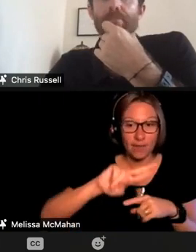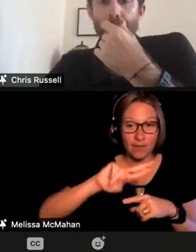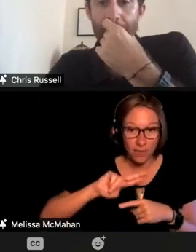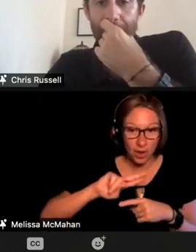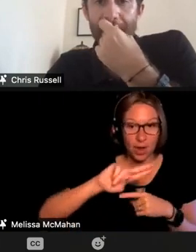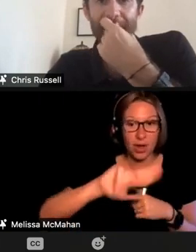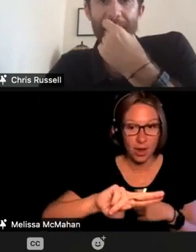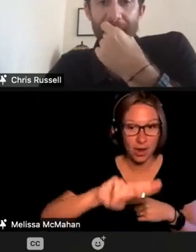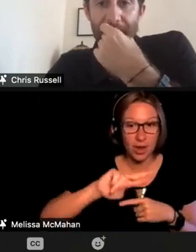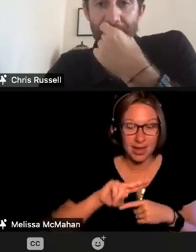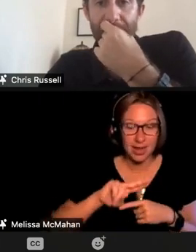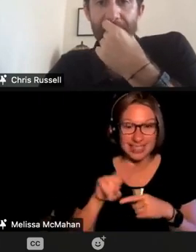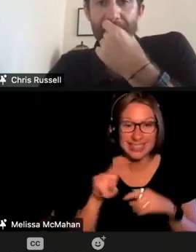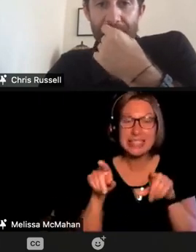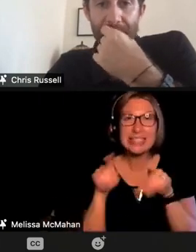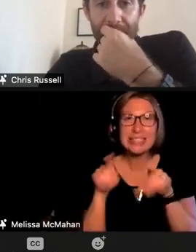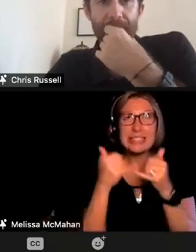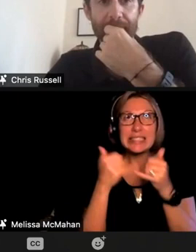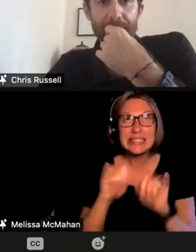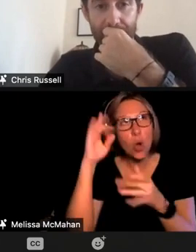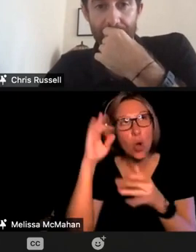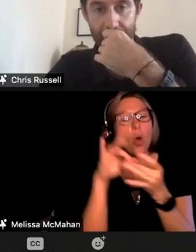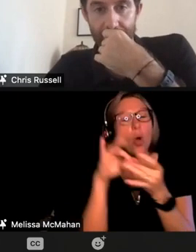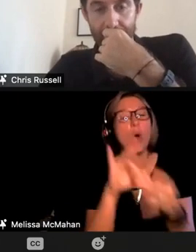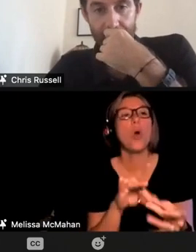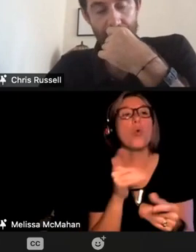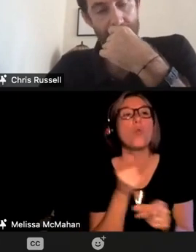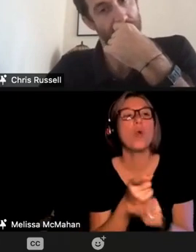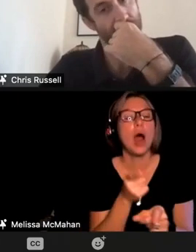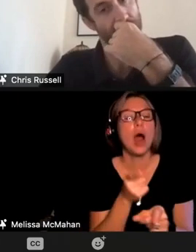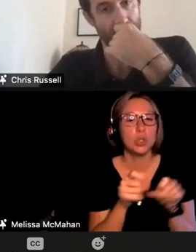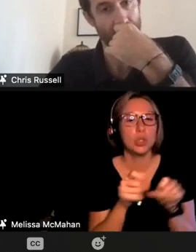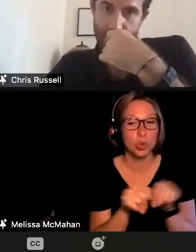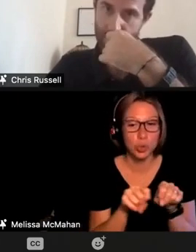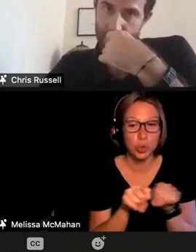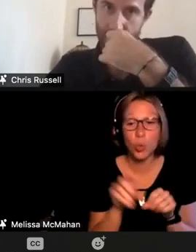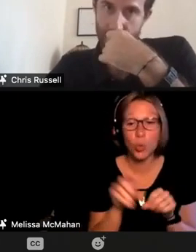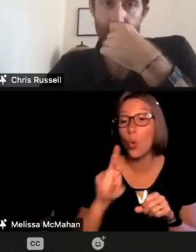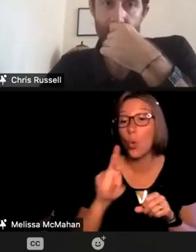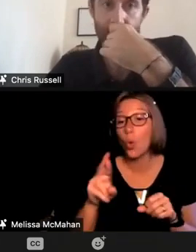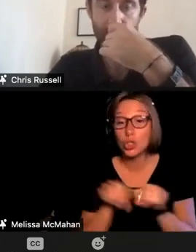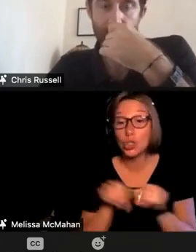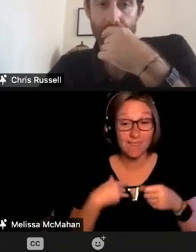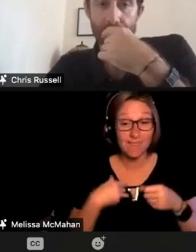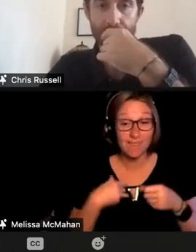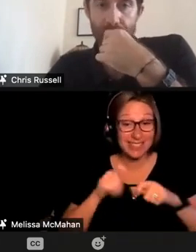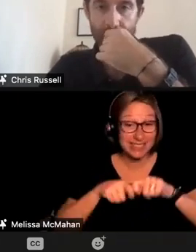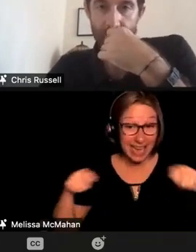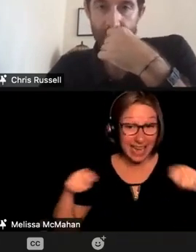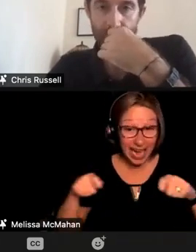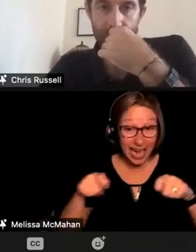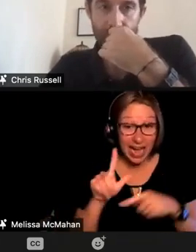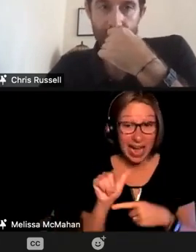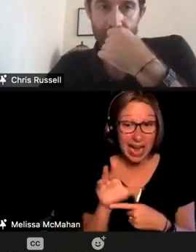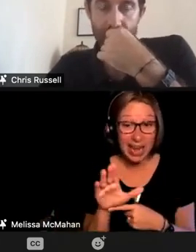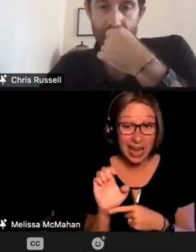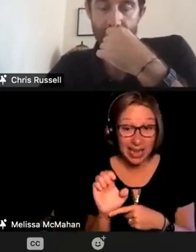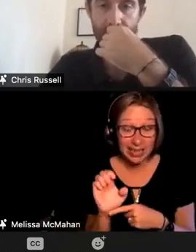So we're still making those connections. Or if it's a shoe with ties with laces, maybe they're helping